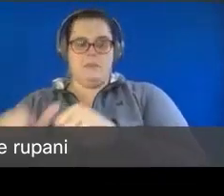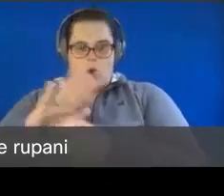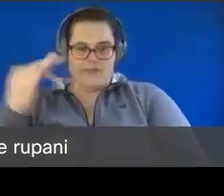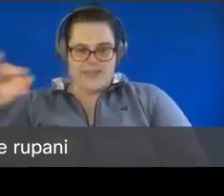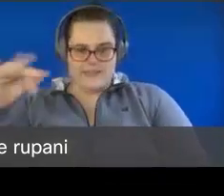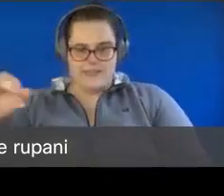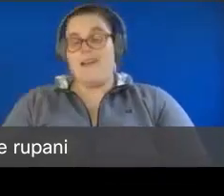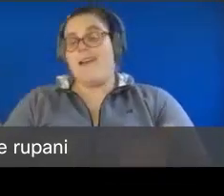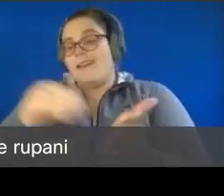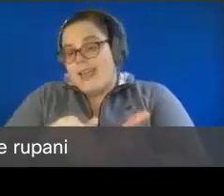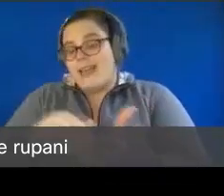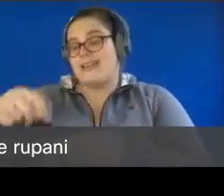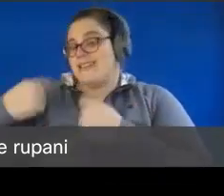pandemic